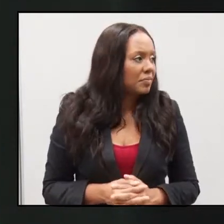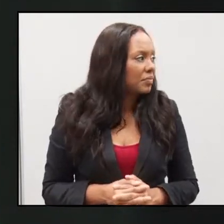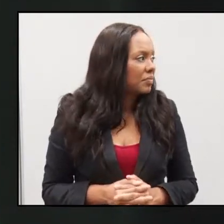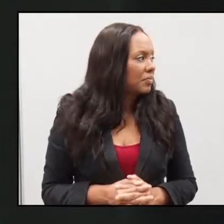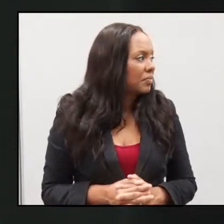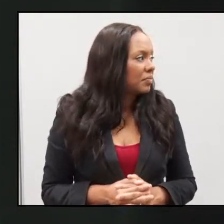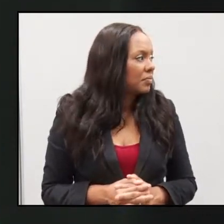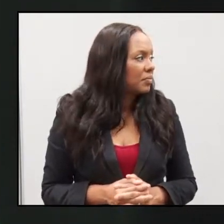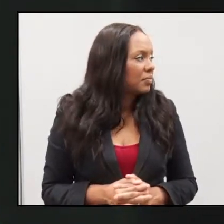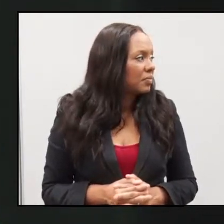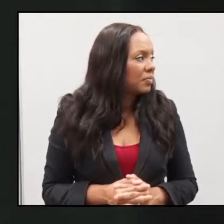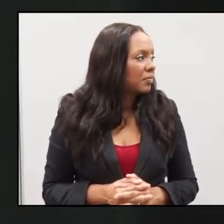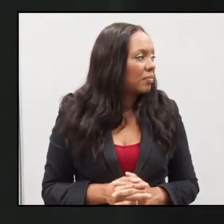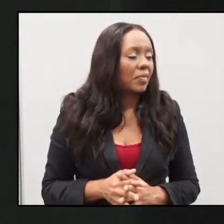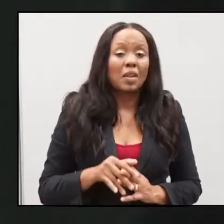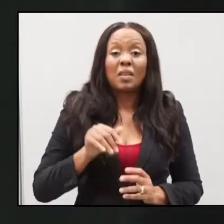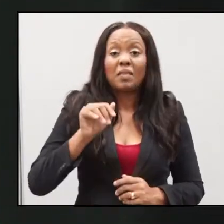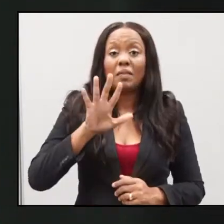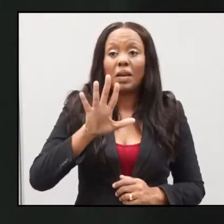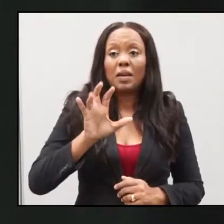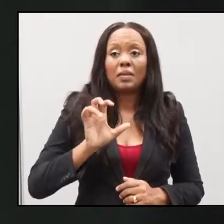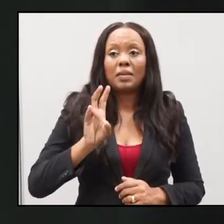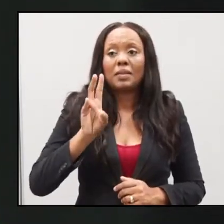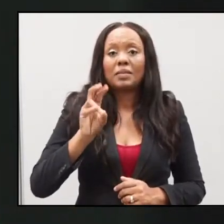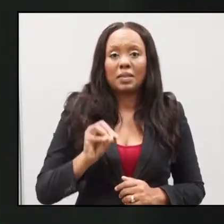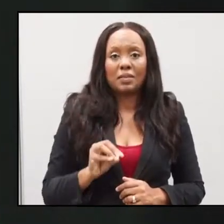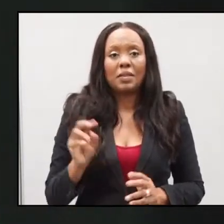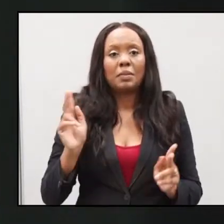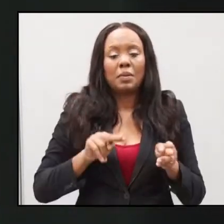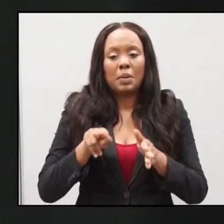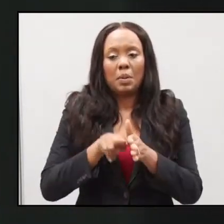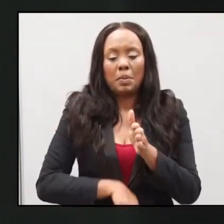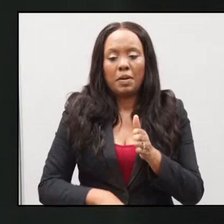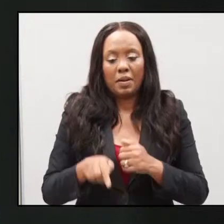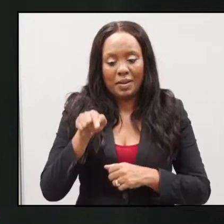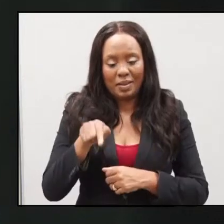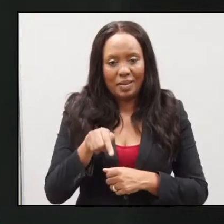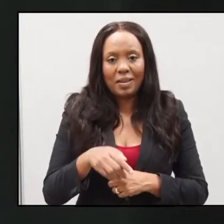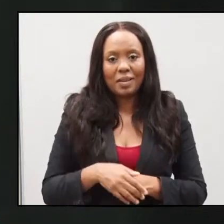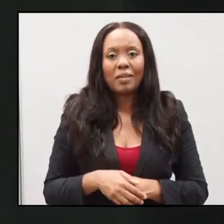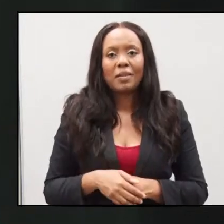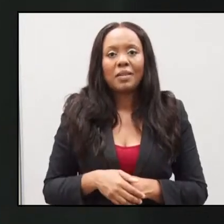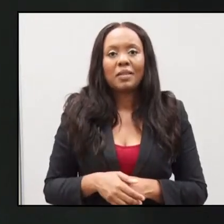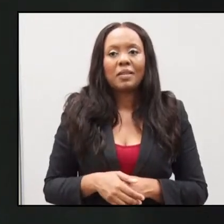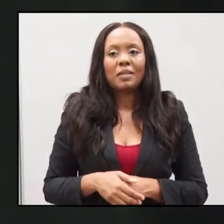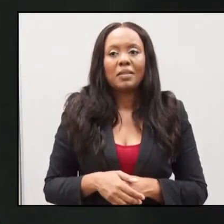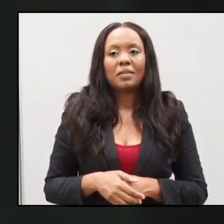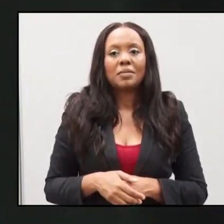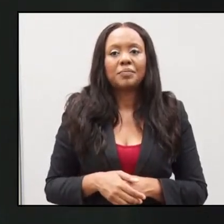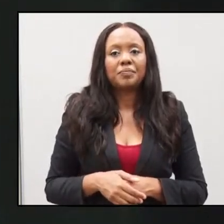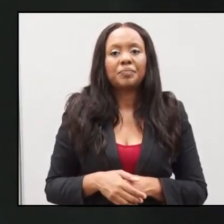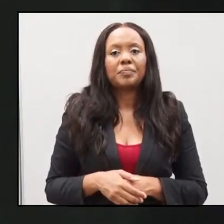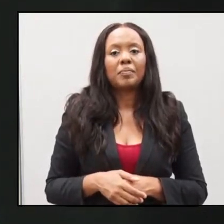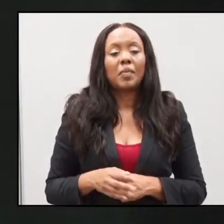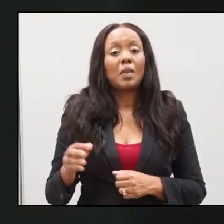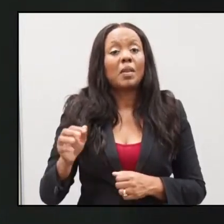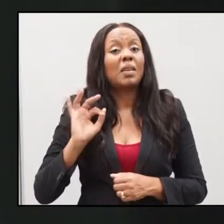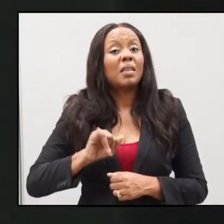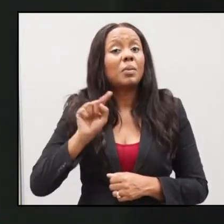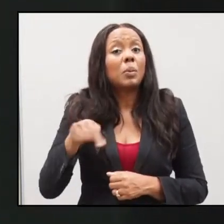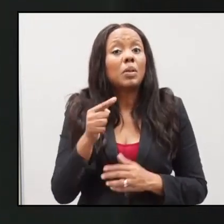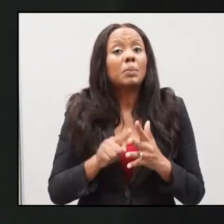ancestors that are buried there, and that is the starting point of the project. The project visualizes